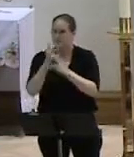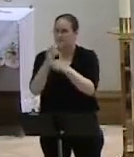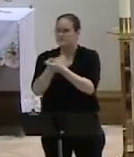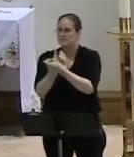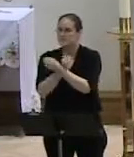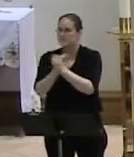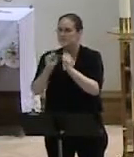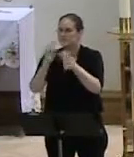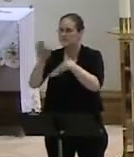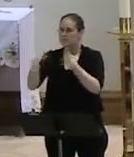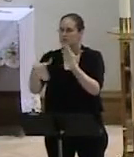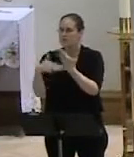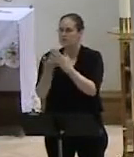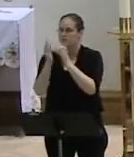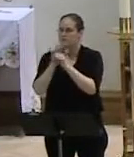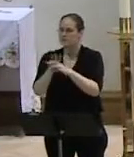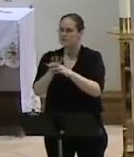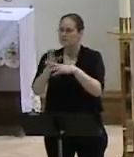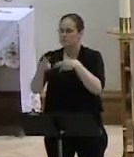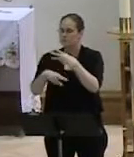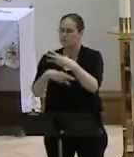eternal life. Amen.